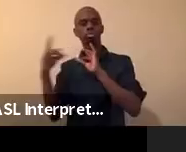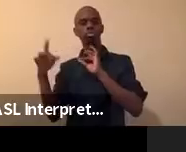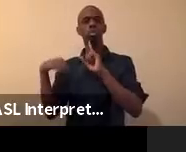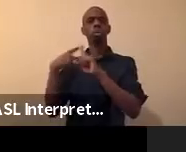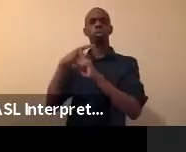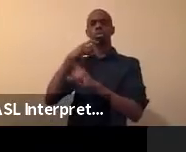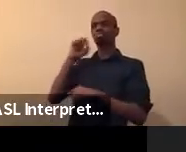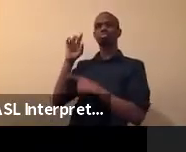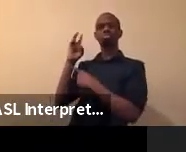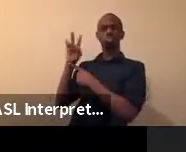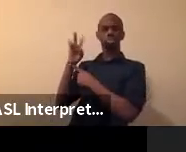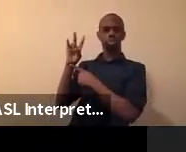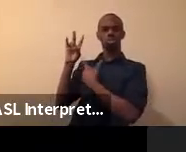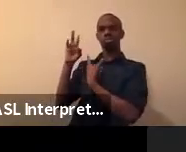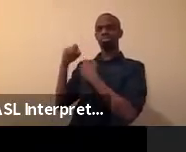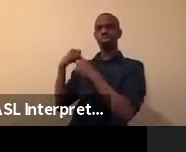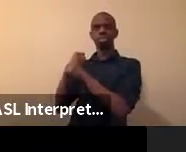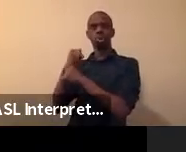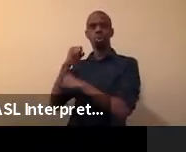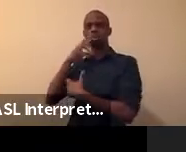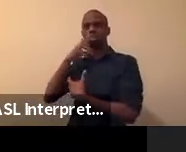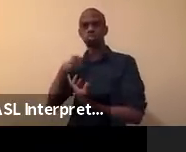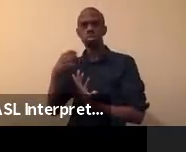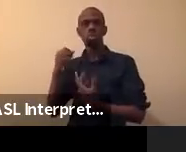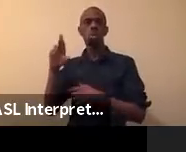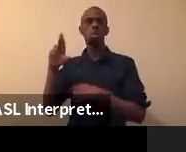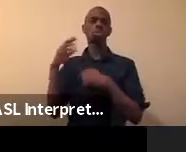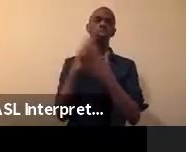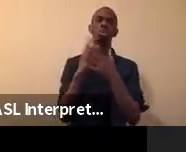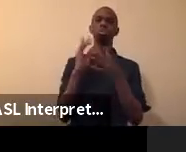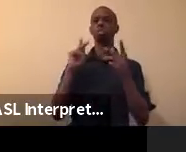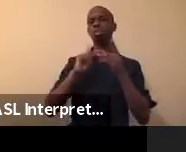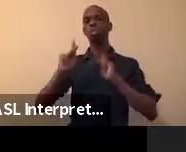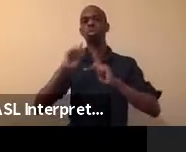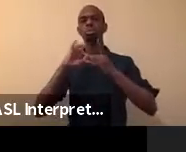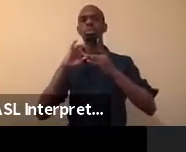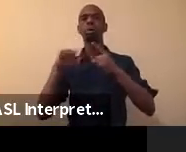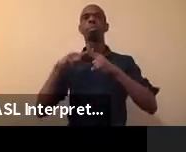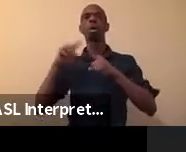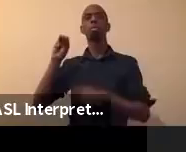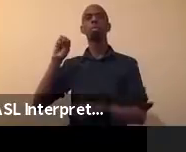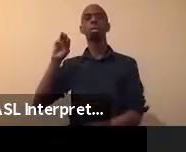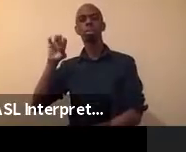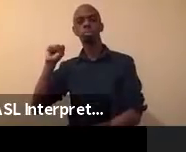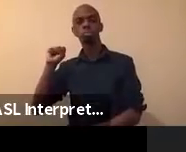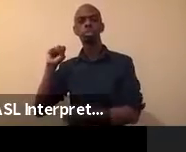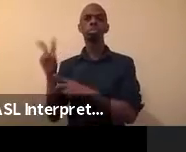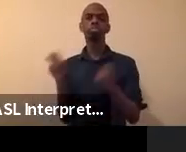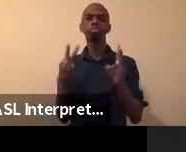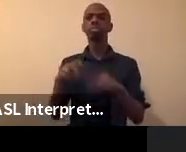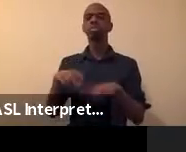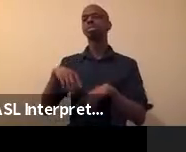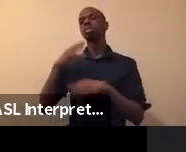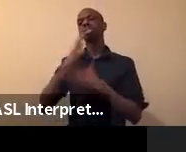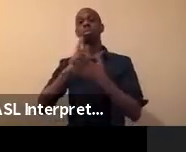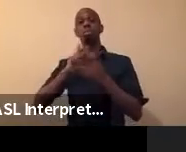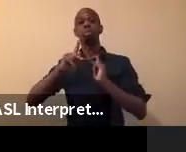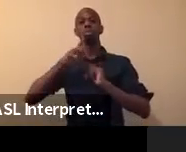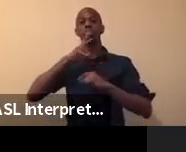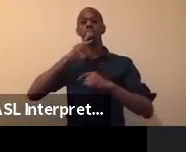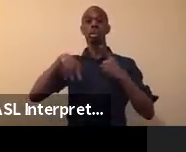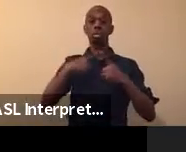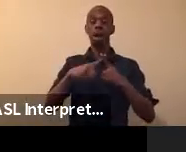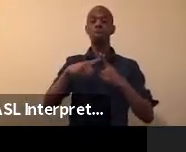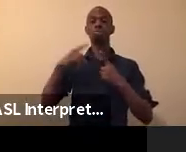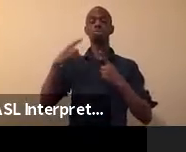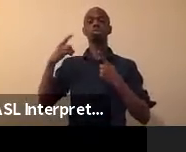some commentary or a meme somebody put up, right? Some people are talking about violence that they experience. Some people are talking about being sexualized,